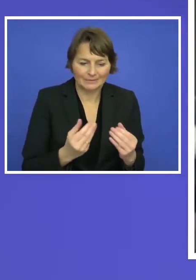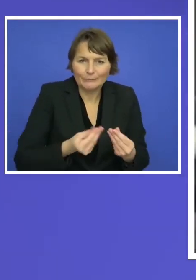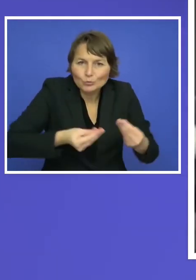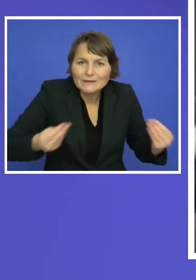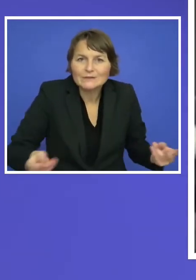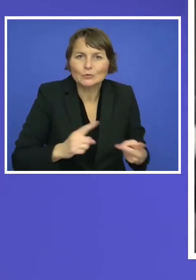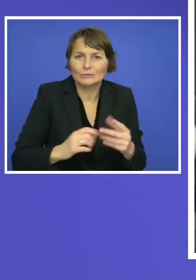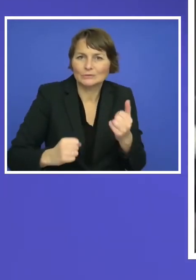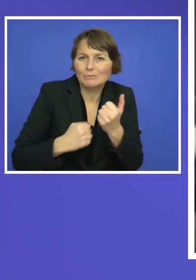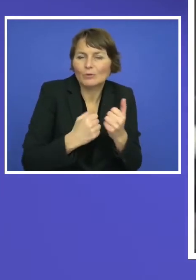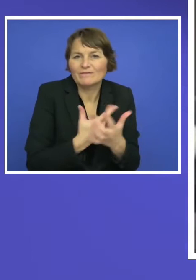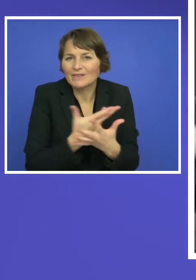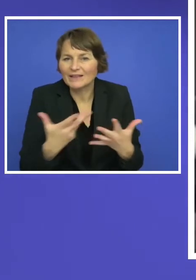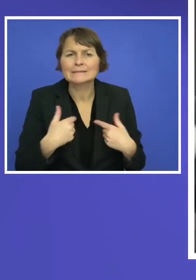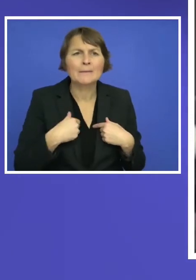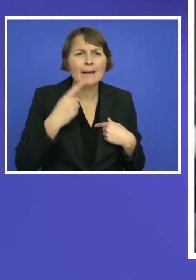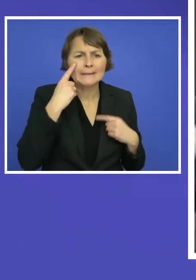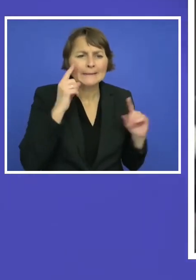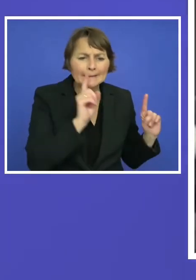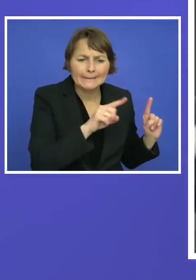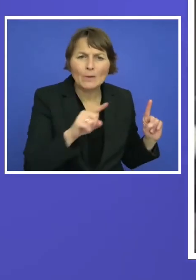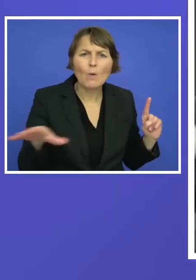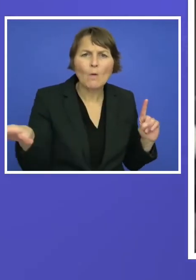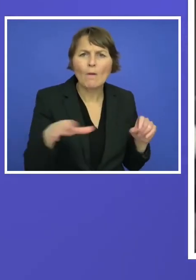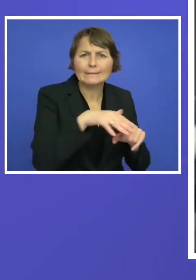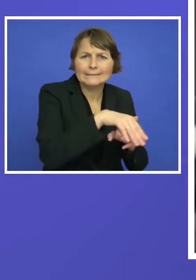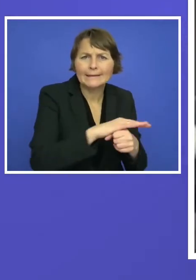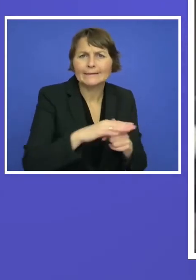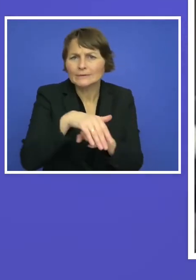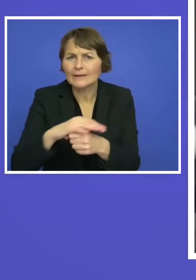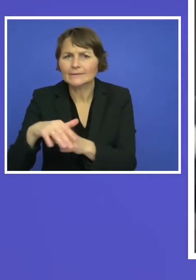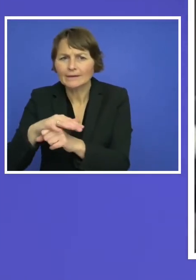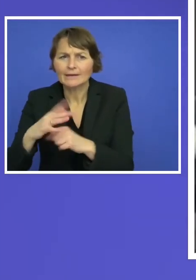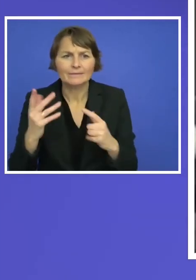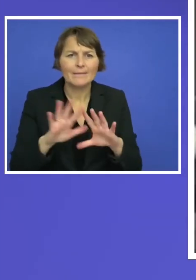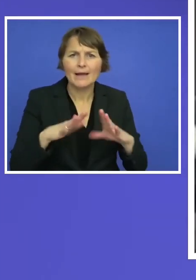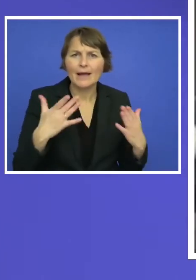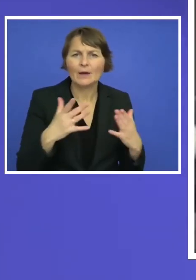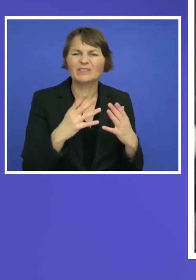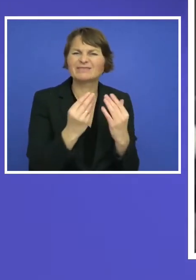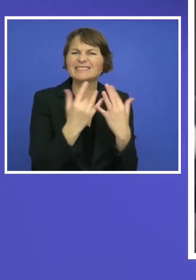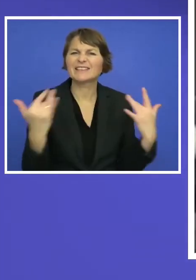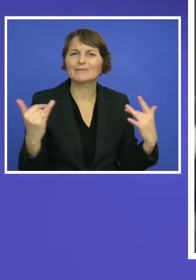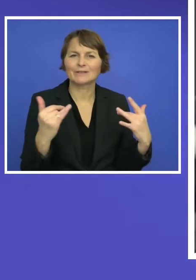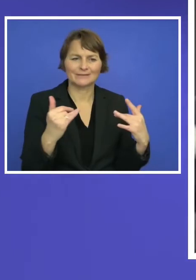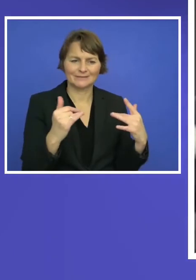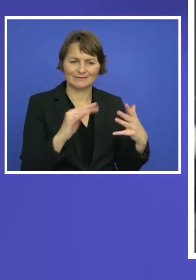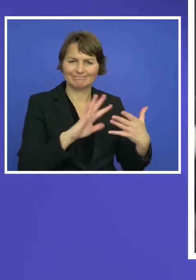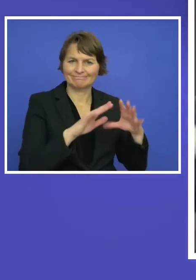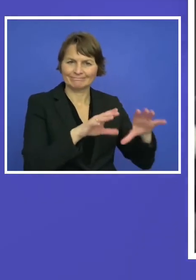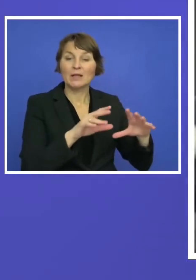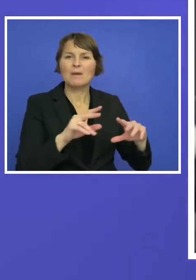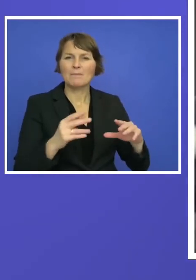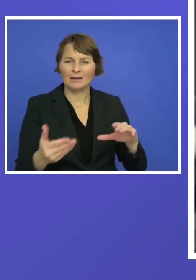is a need to look at all the sectors that and the different communities and looking at it from an intersectionality perspective.